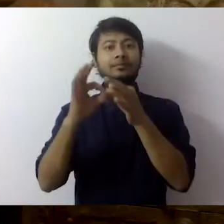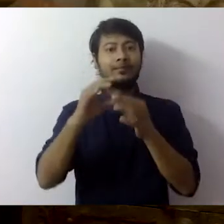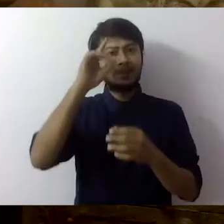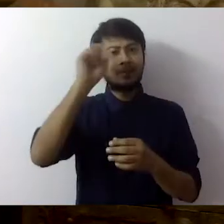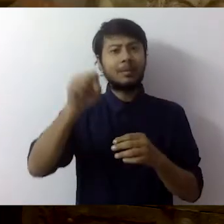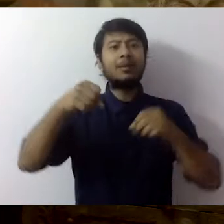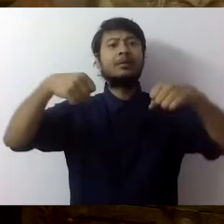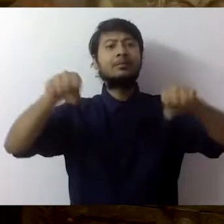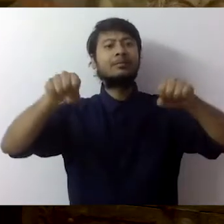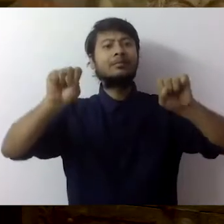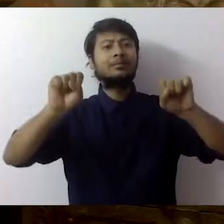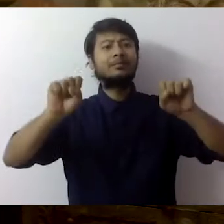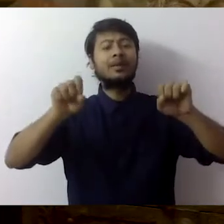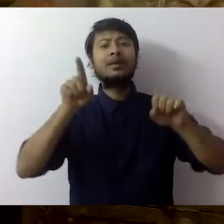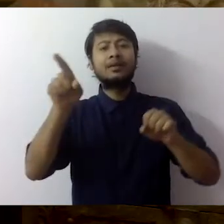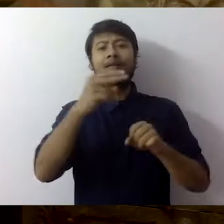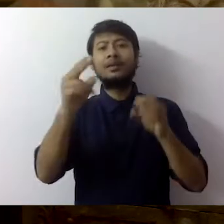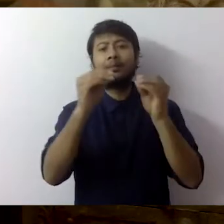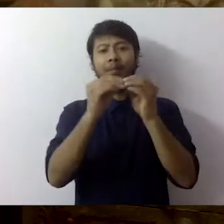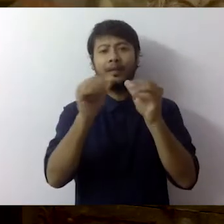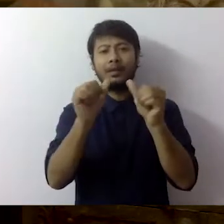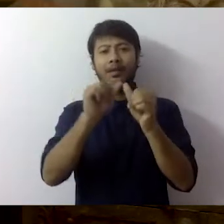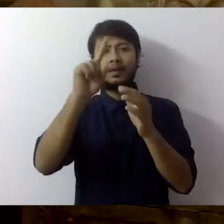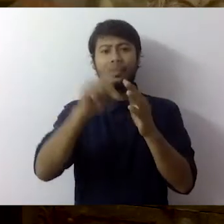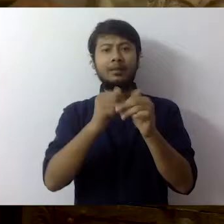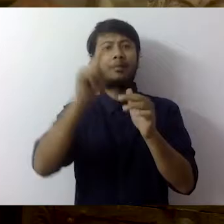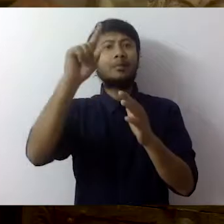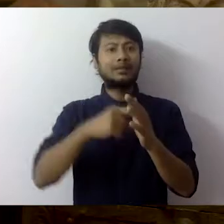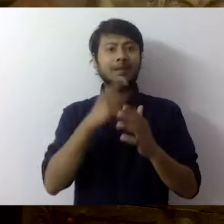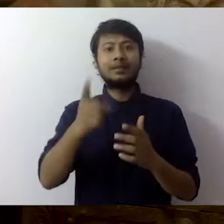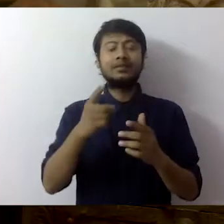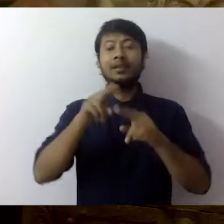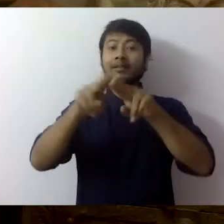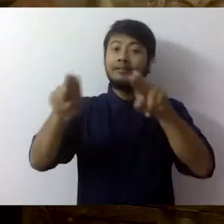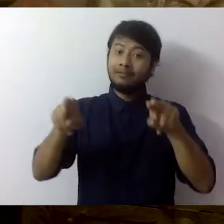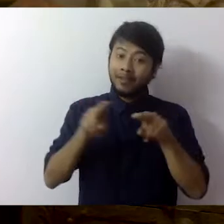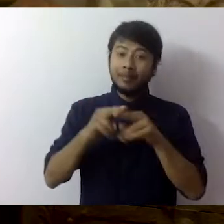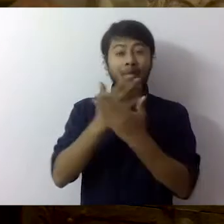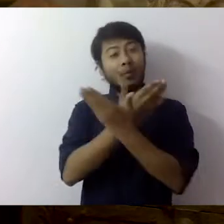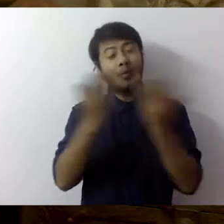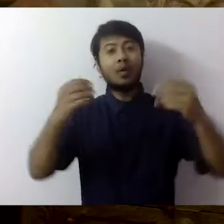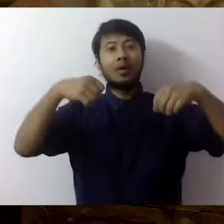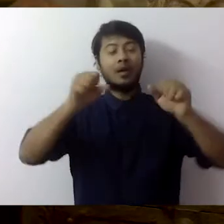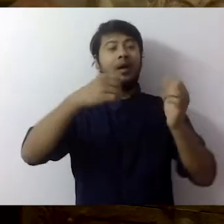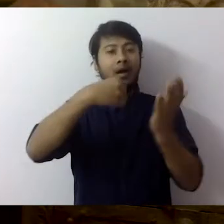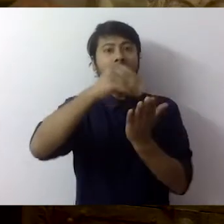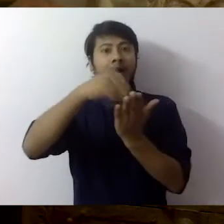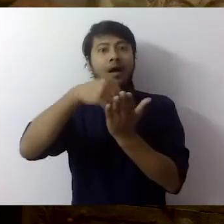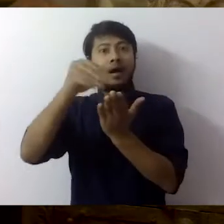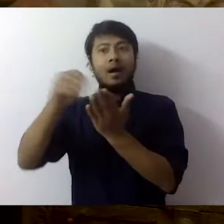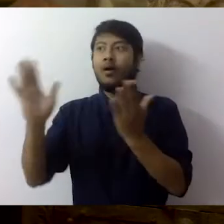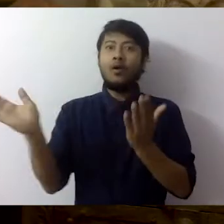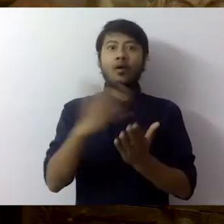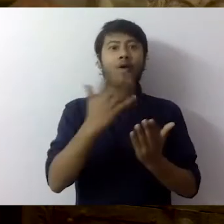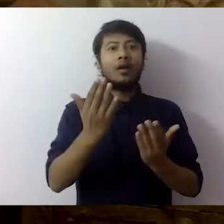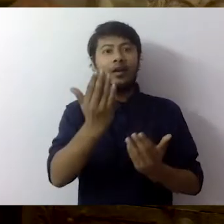famous Hamara Bajaj advertisements, the quintessential Indian scooter that brought together not just the family, but people